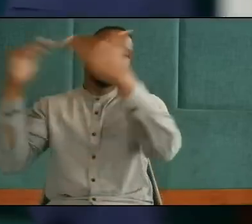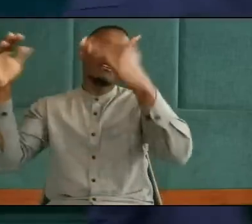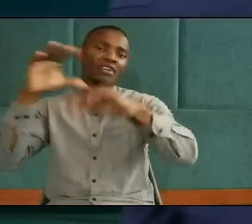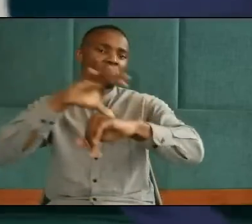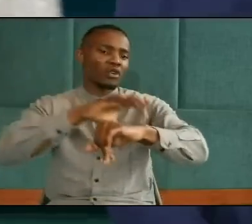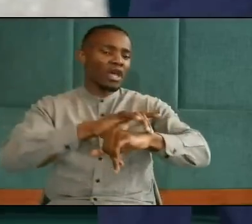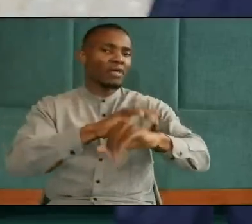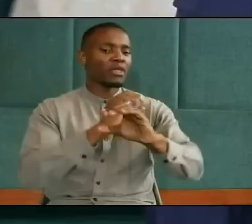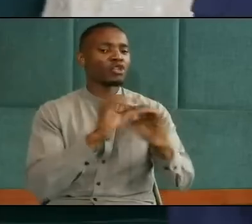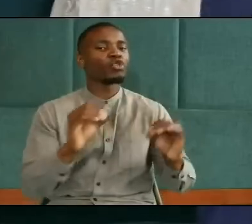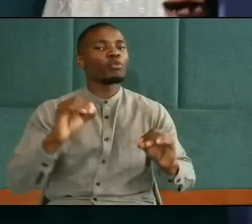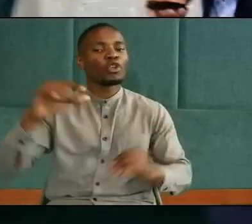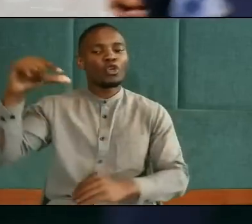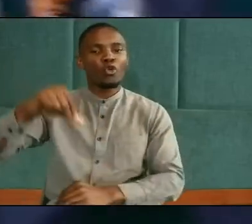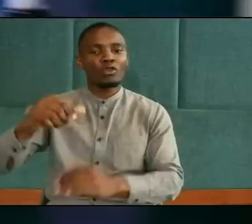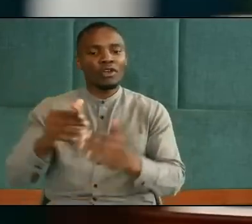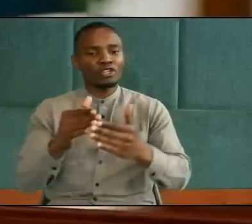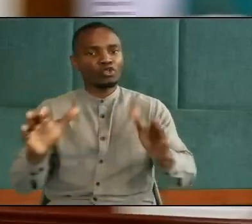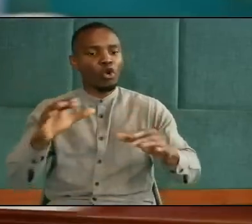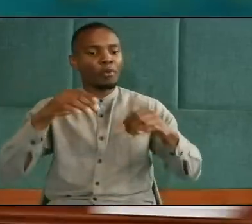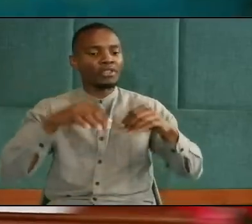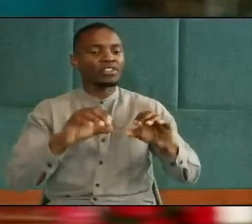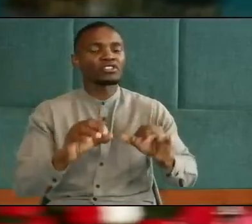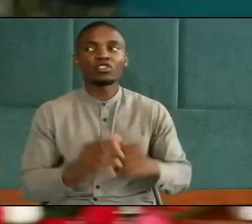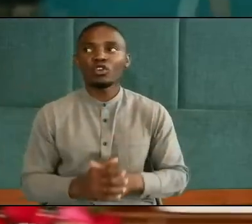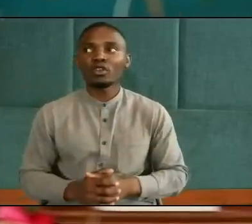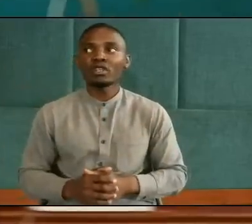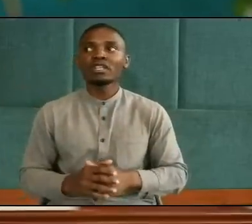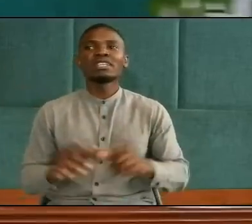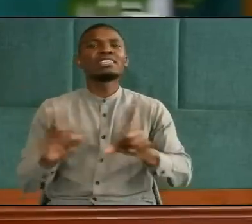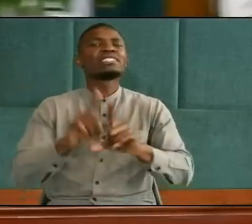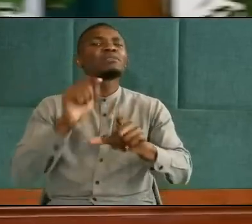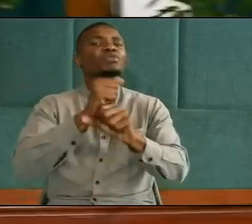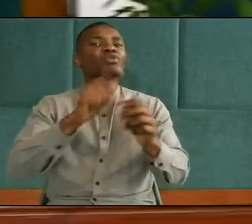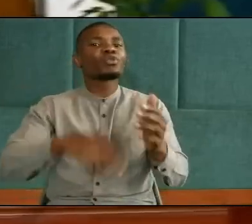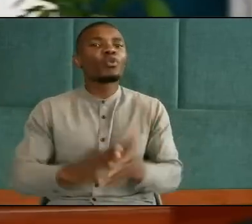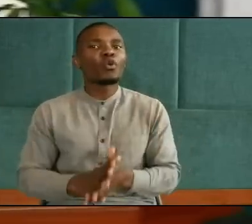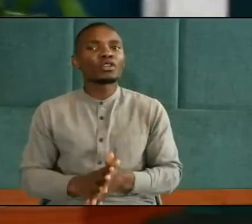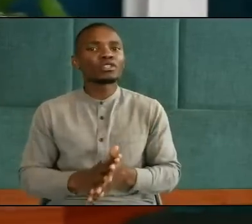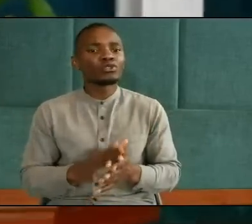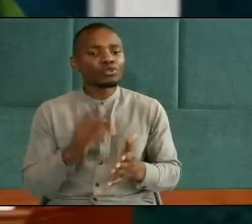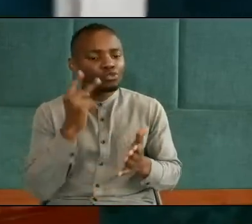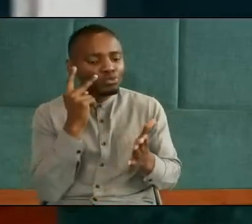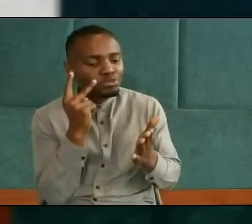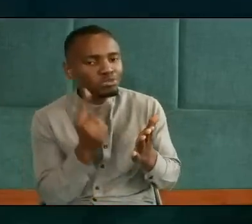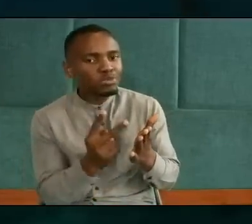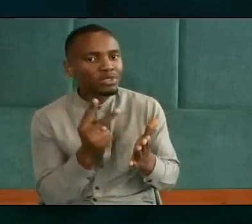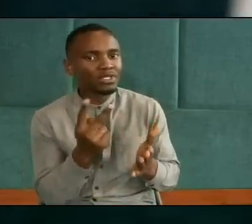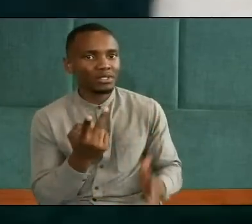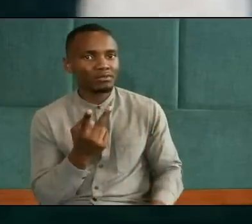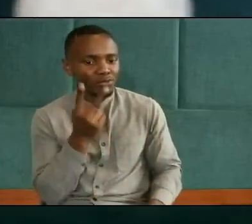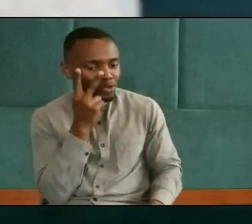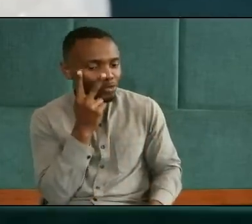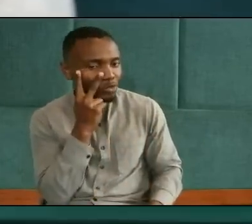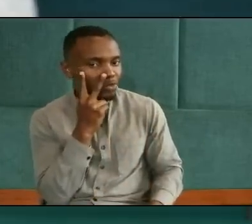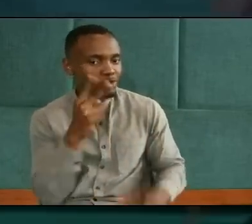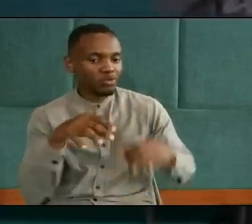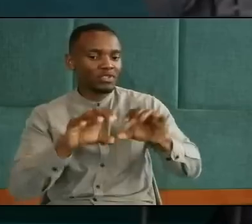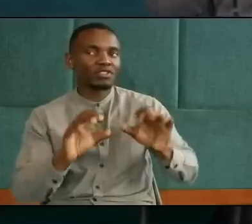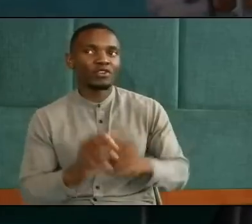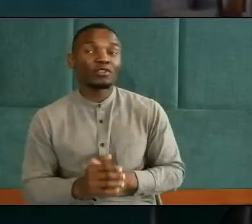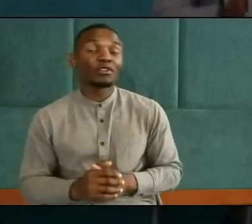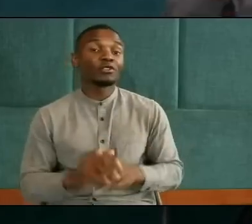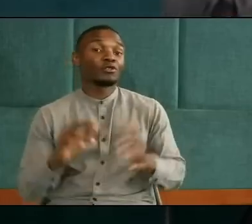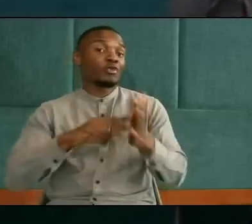qualified to open the scroll or even to peep in it. So obviously we